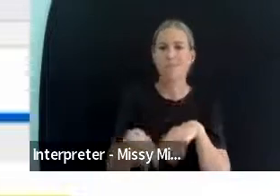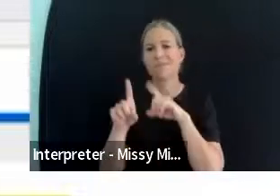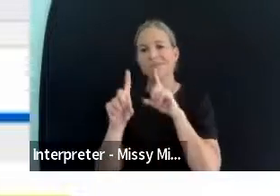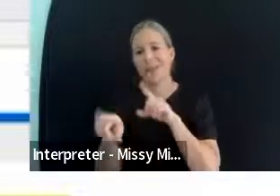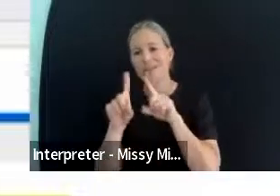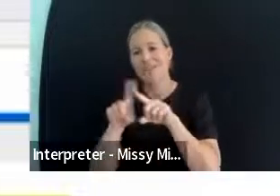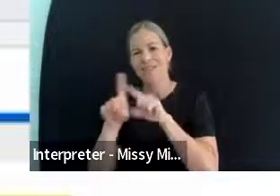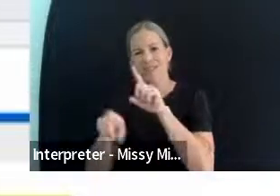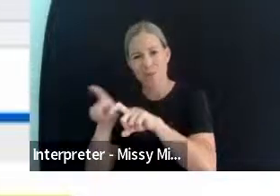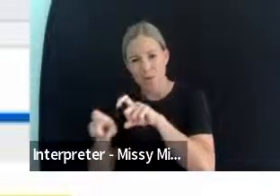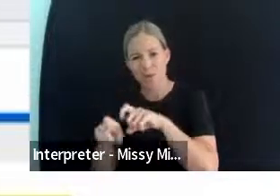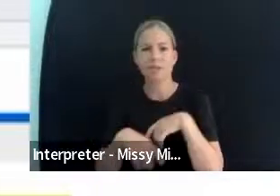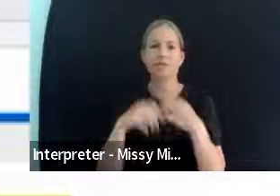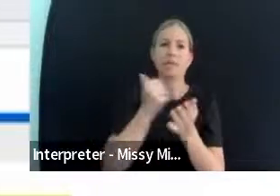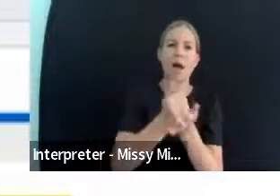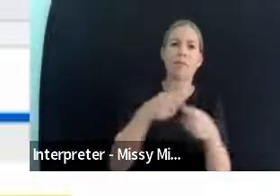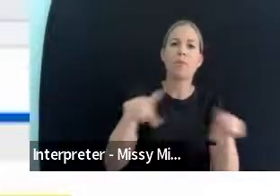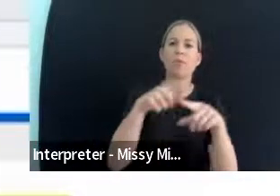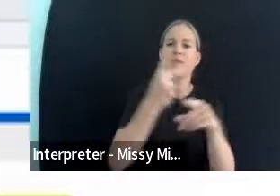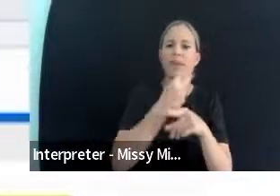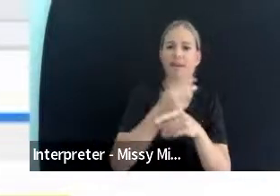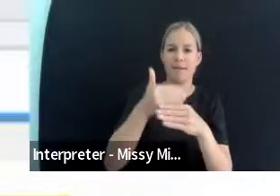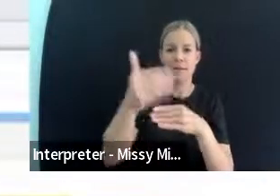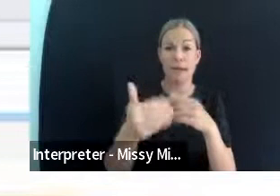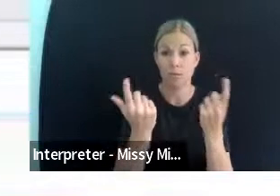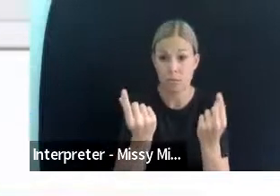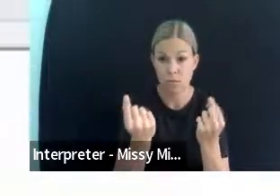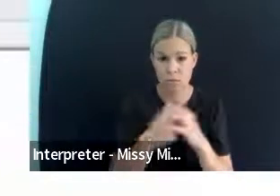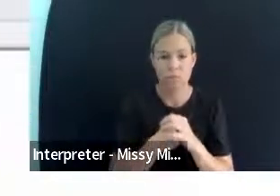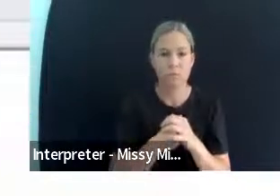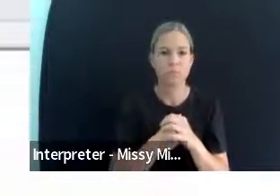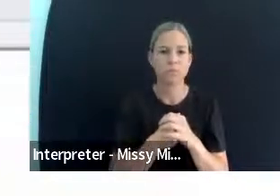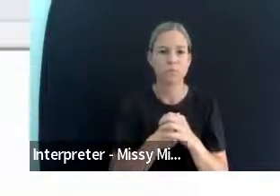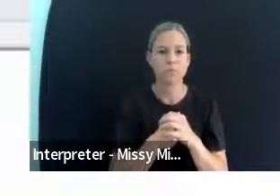and helping you figure out your next steps.